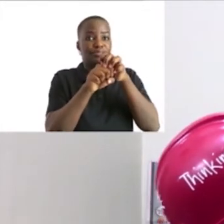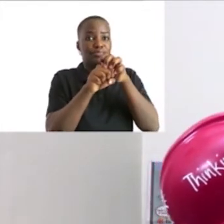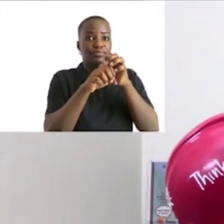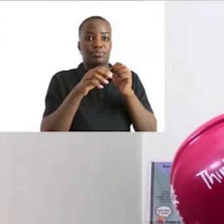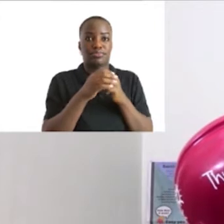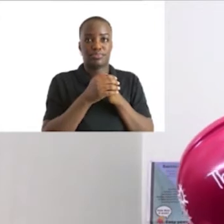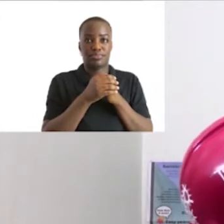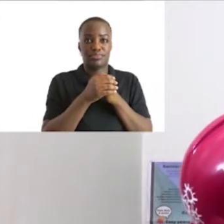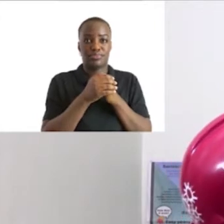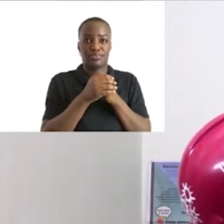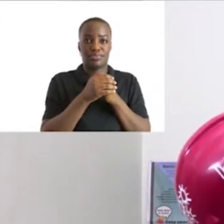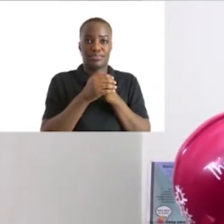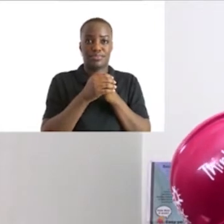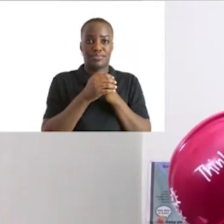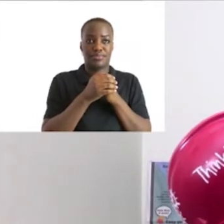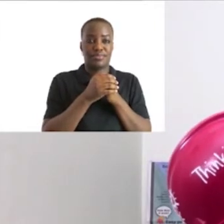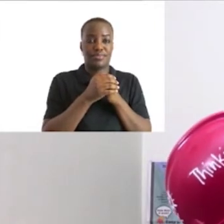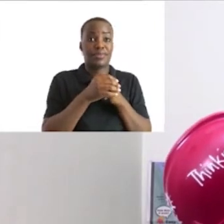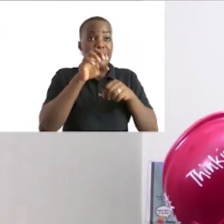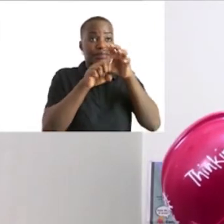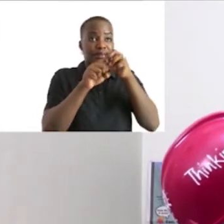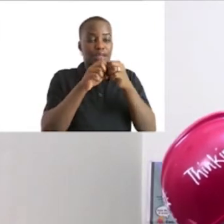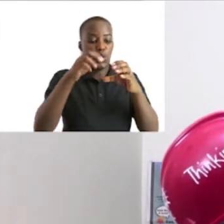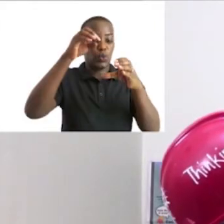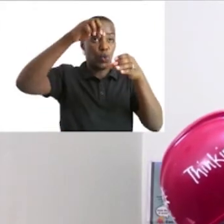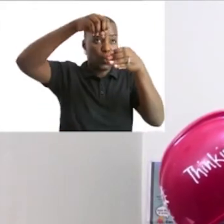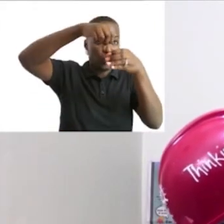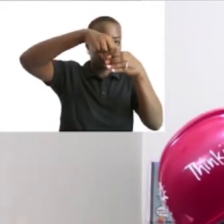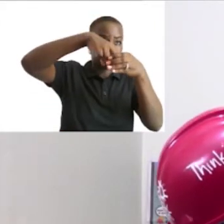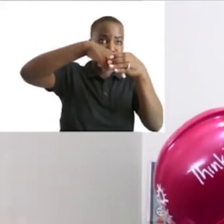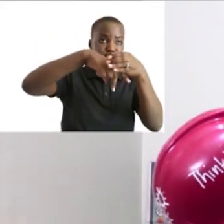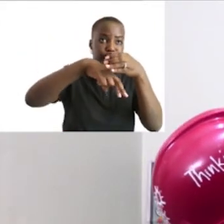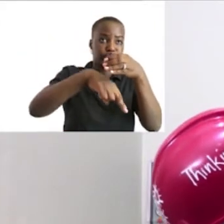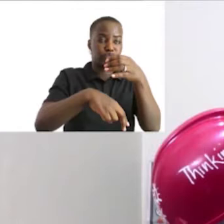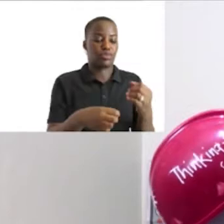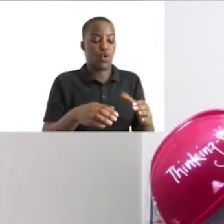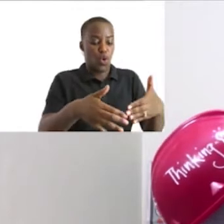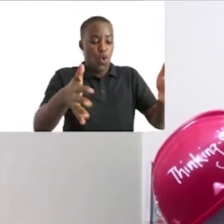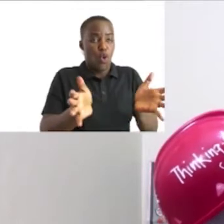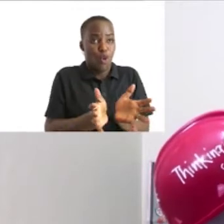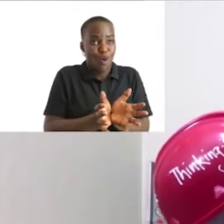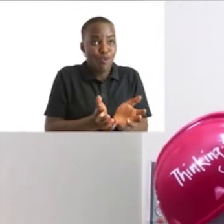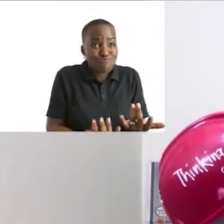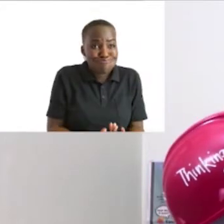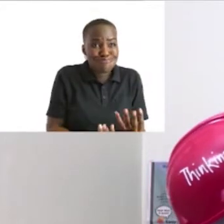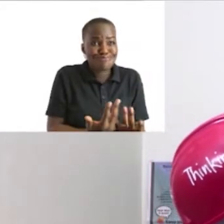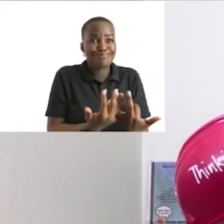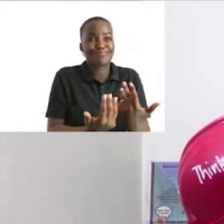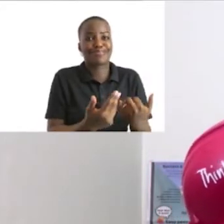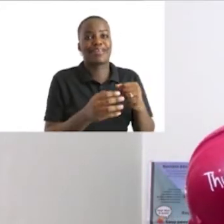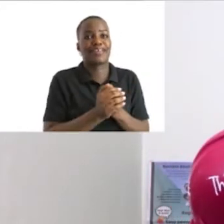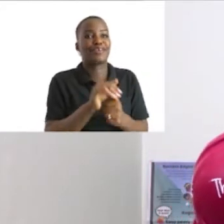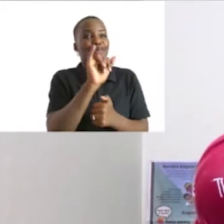down the chimney. He fell into the pot on the fire. Ooh! So